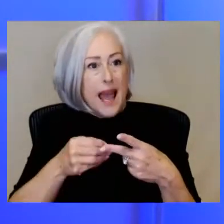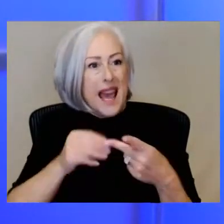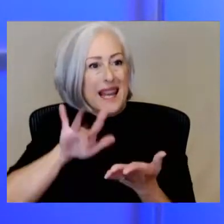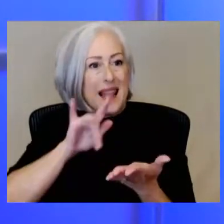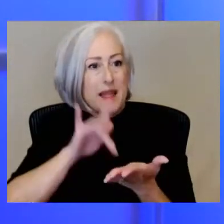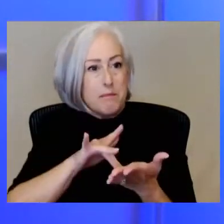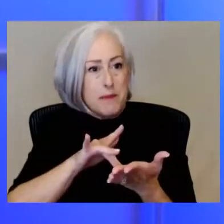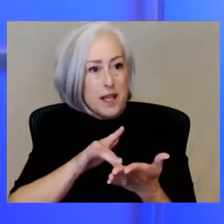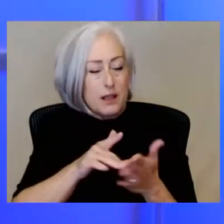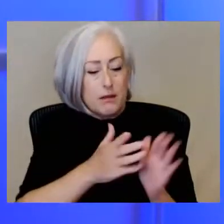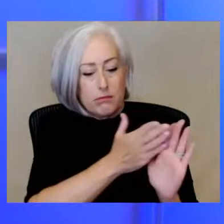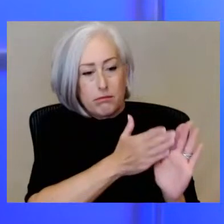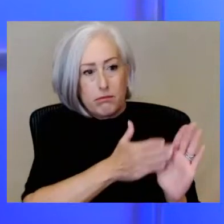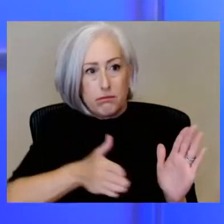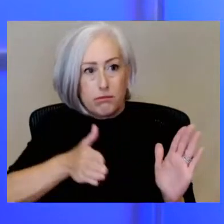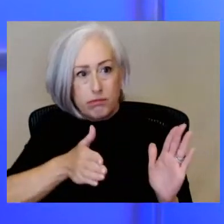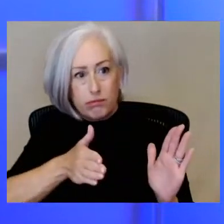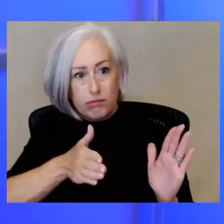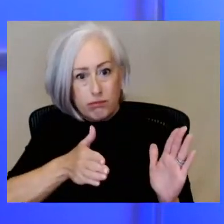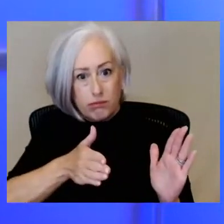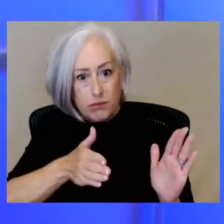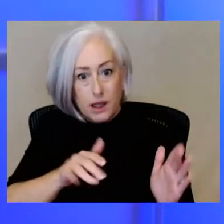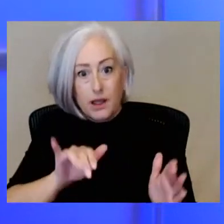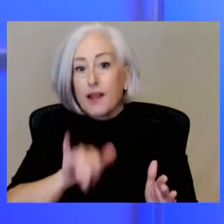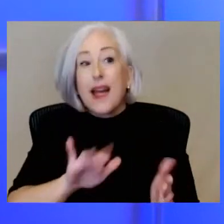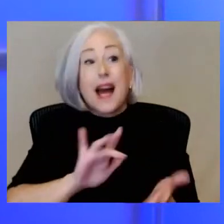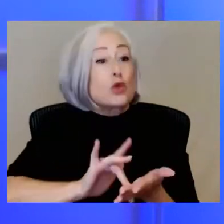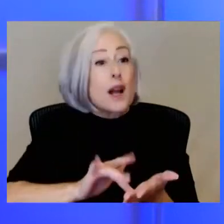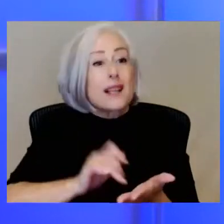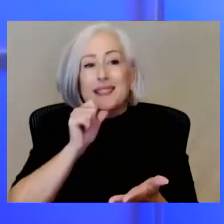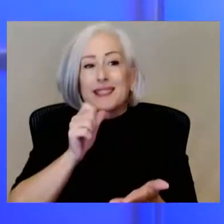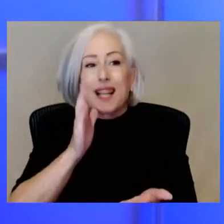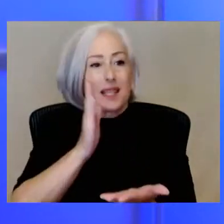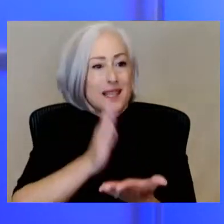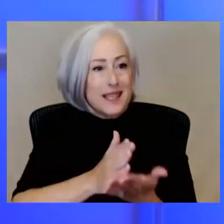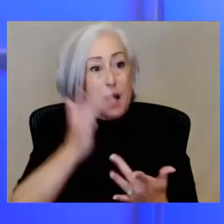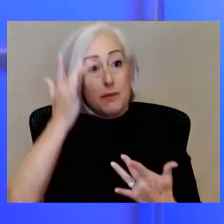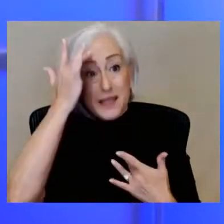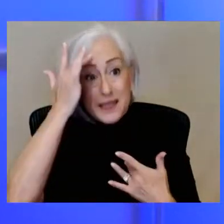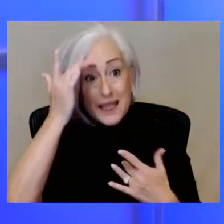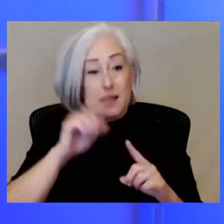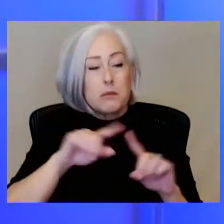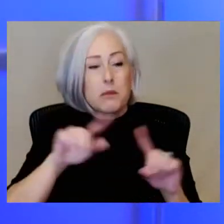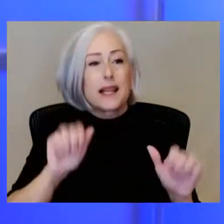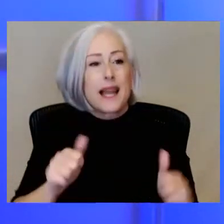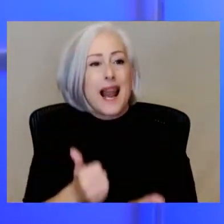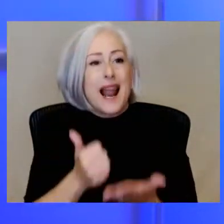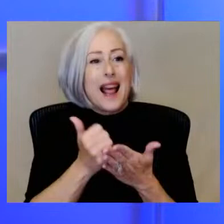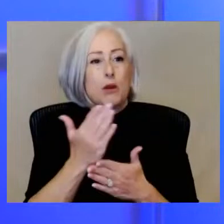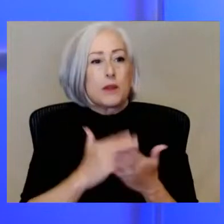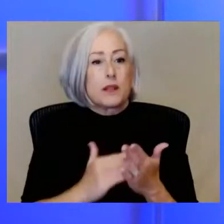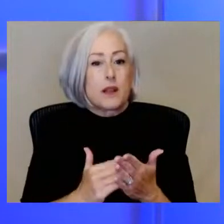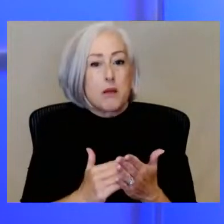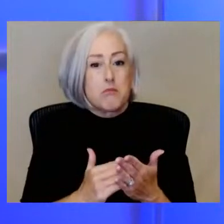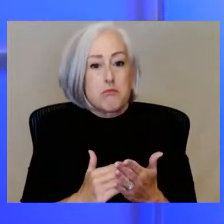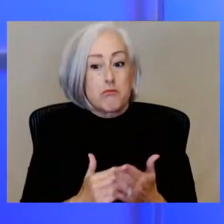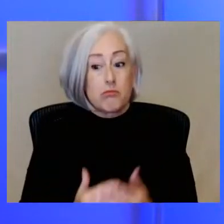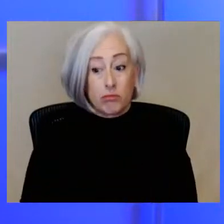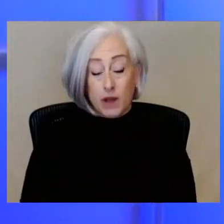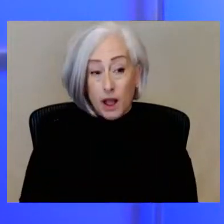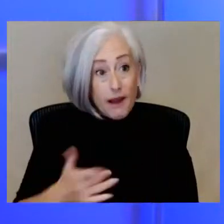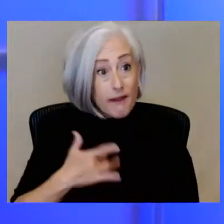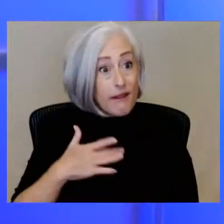it's important. Those drugs don't stop the disease, but they can help some. Now, we're not happy with those, because we